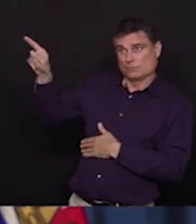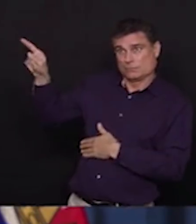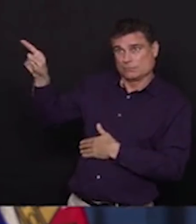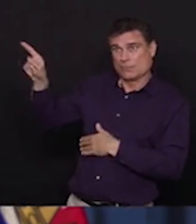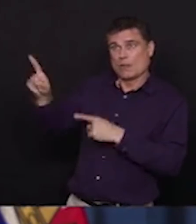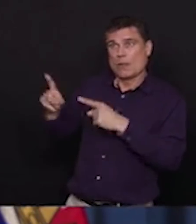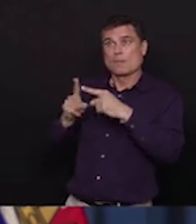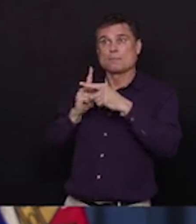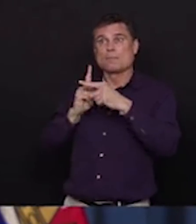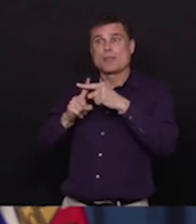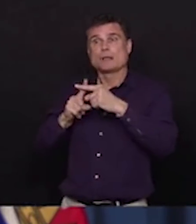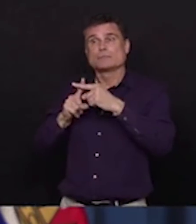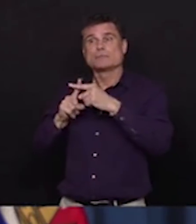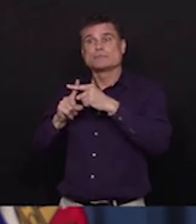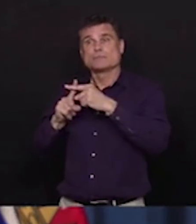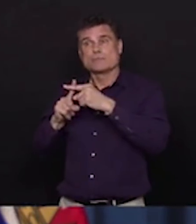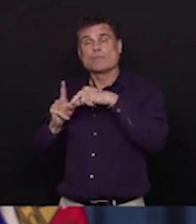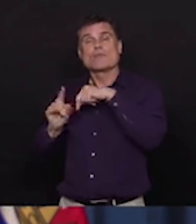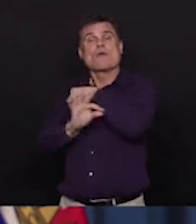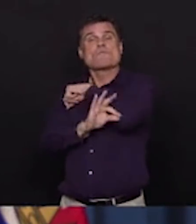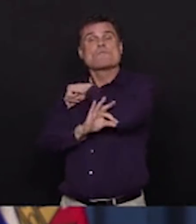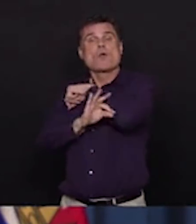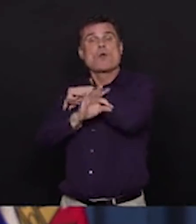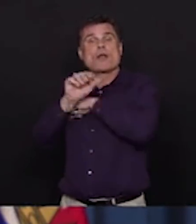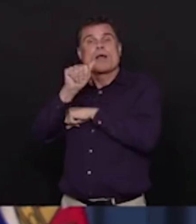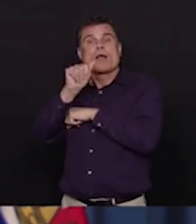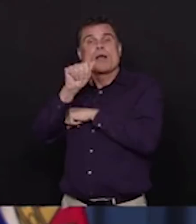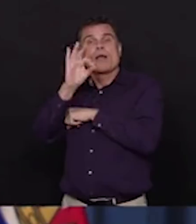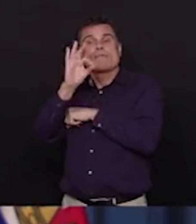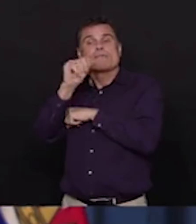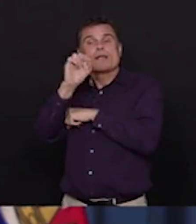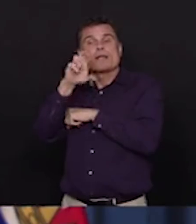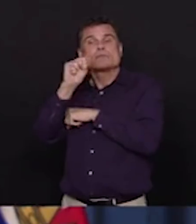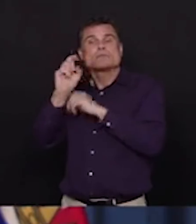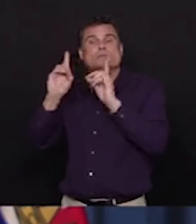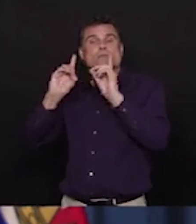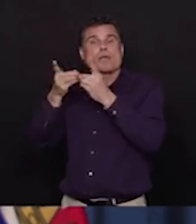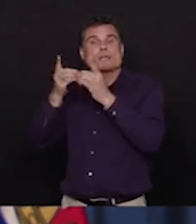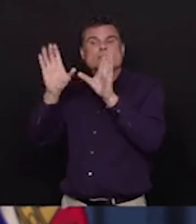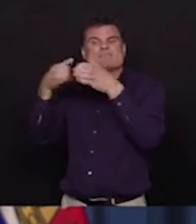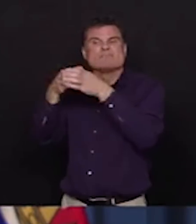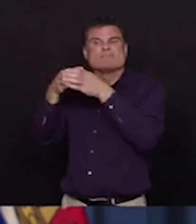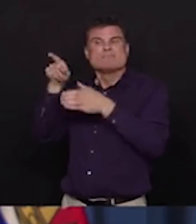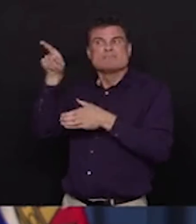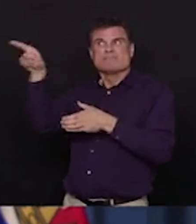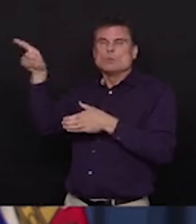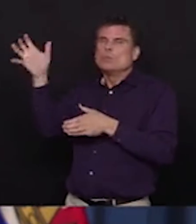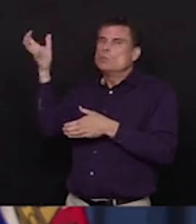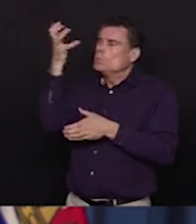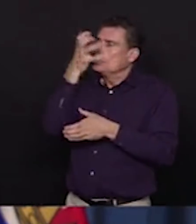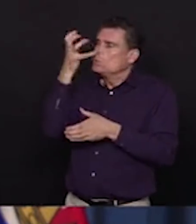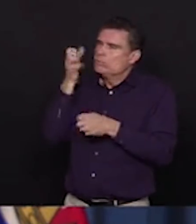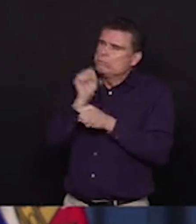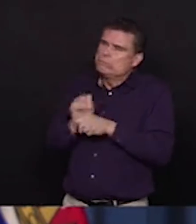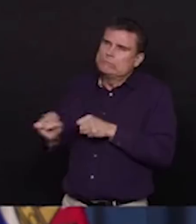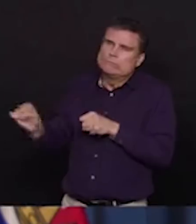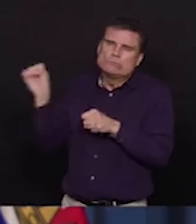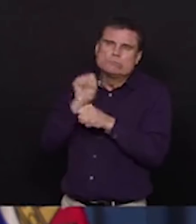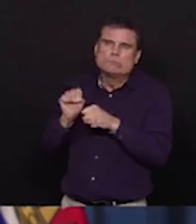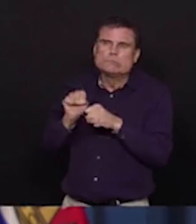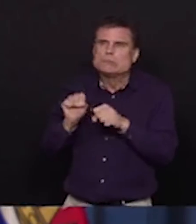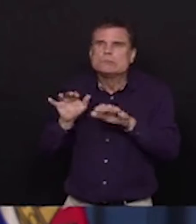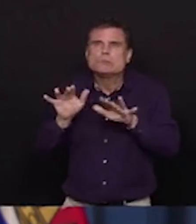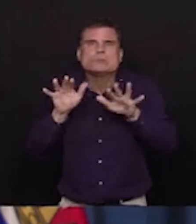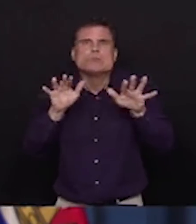no excuse. The excuse of whether people were adequately contacted at the airport or not is not an excuse for people not